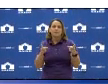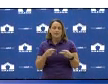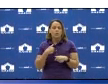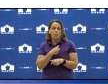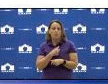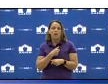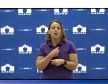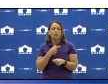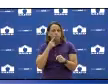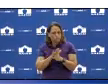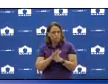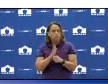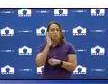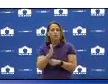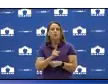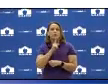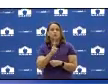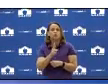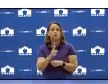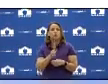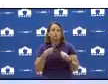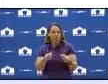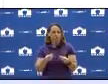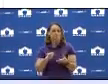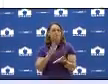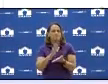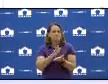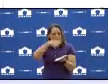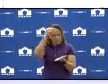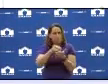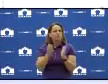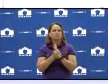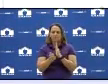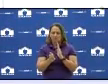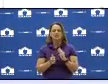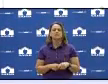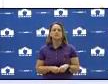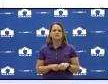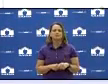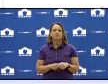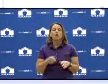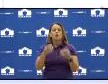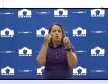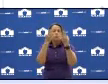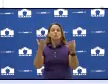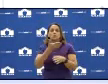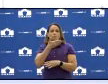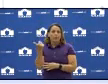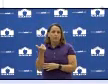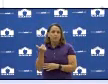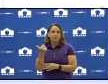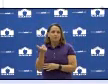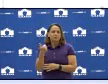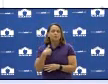to making sure that we provide academic excellence. The news gets even better.